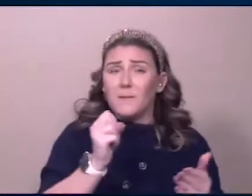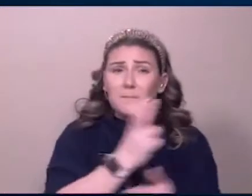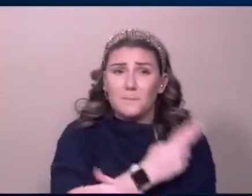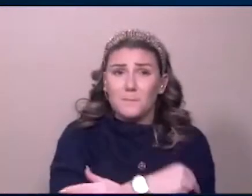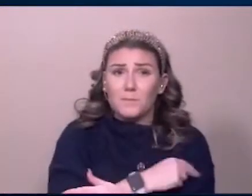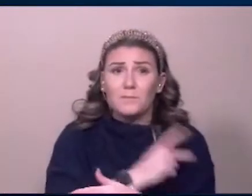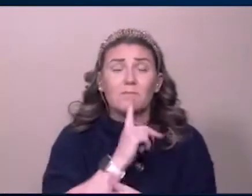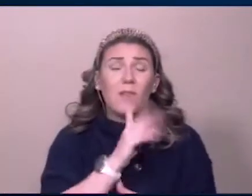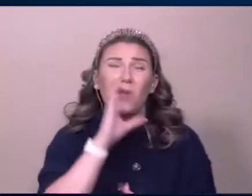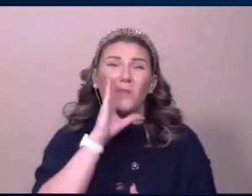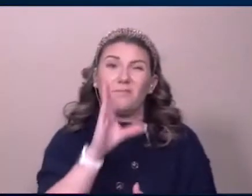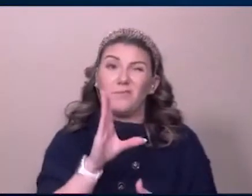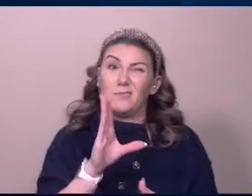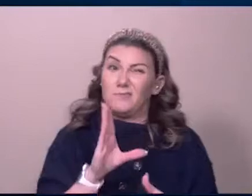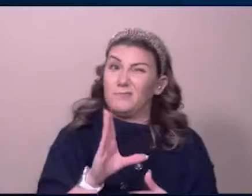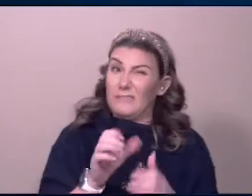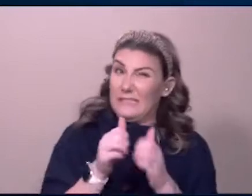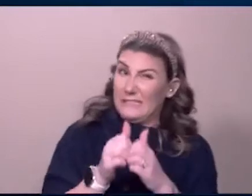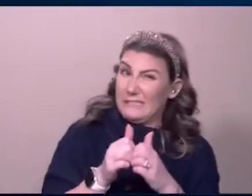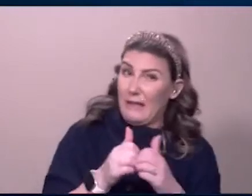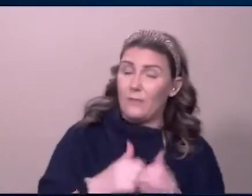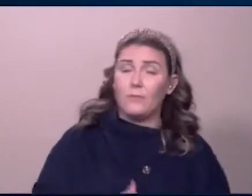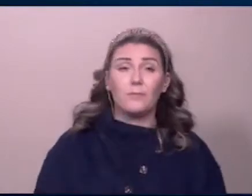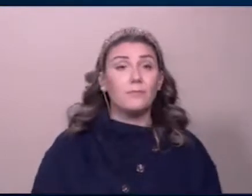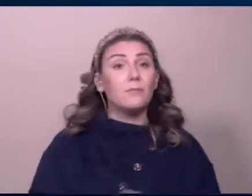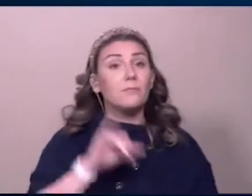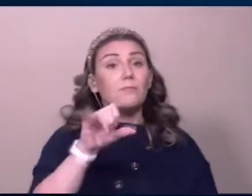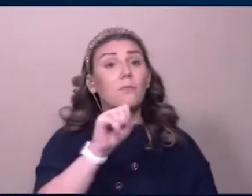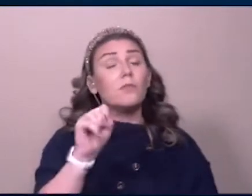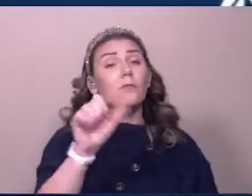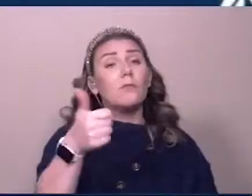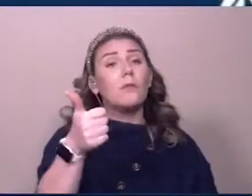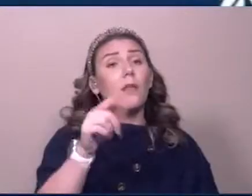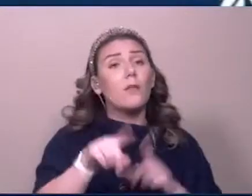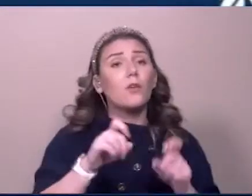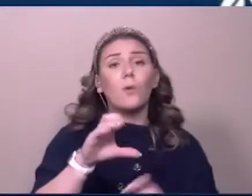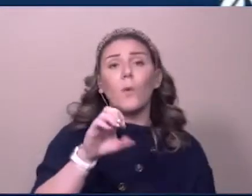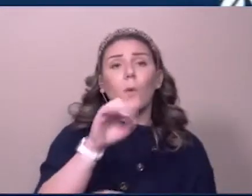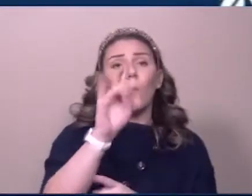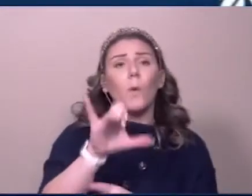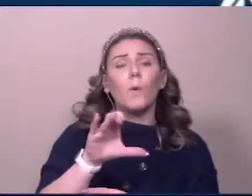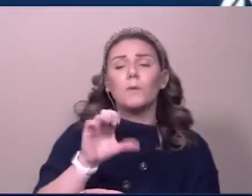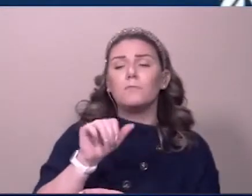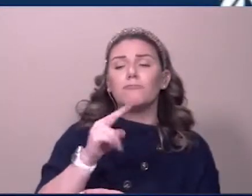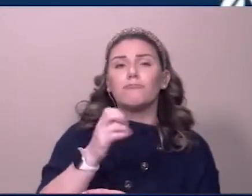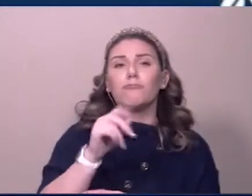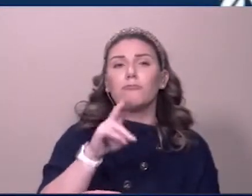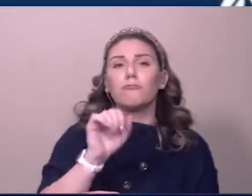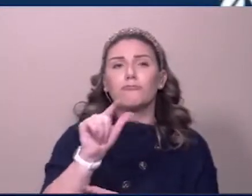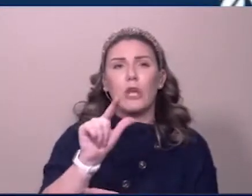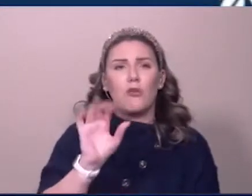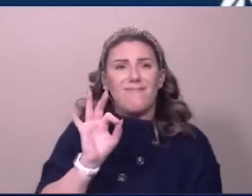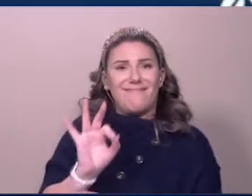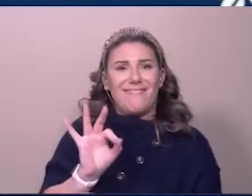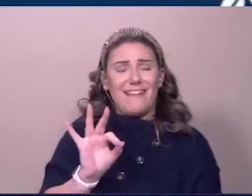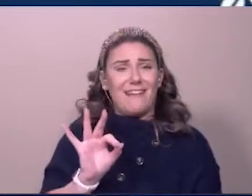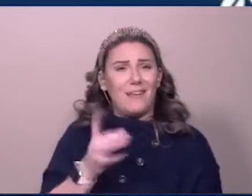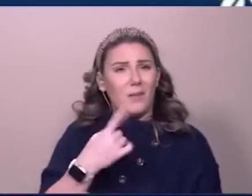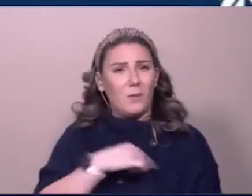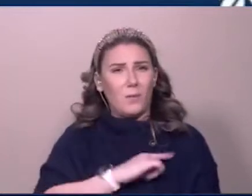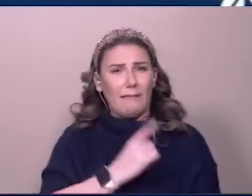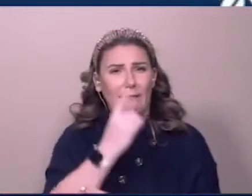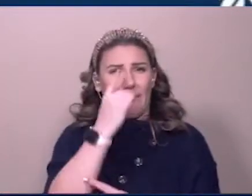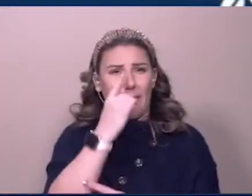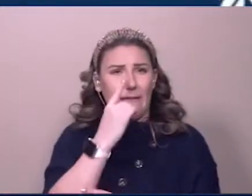go hand in hand. Jess, other questions? Yes. Cody from Channel 9 has a question, wanting to know, do we think that we have hit